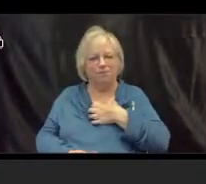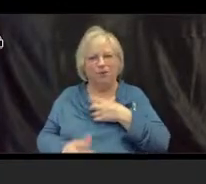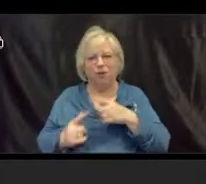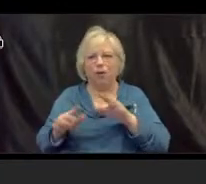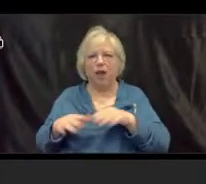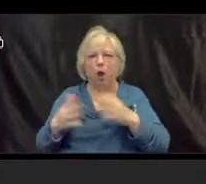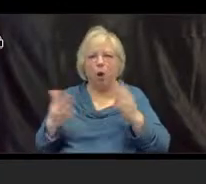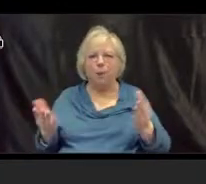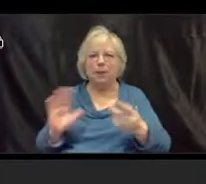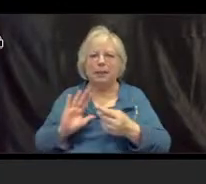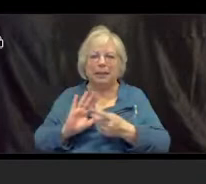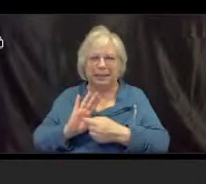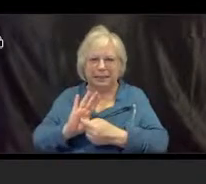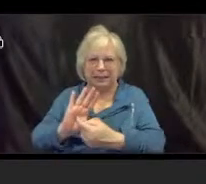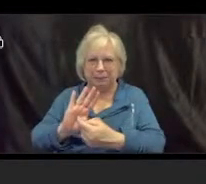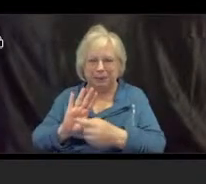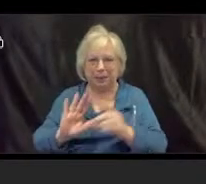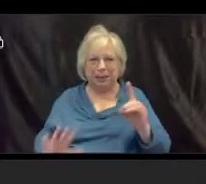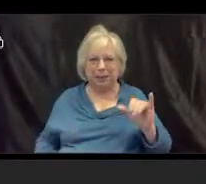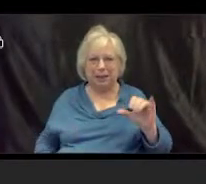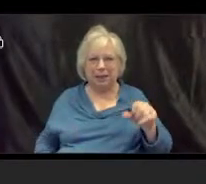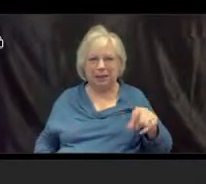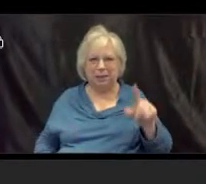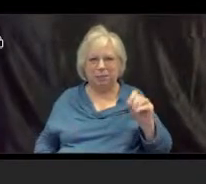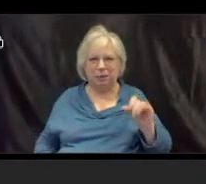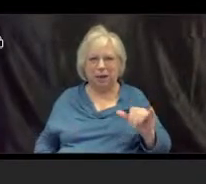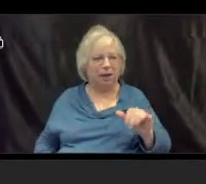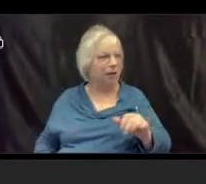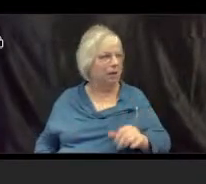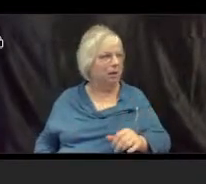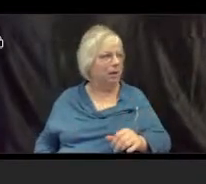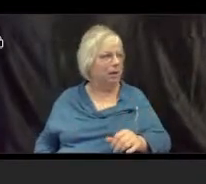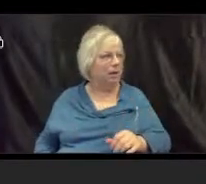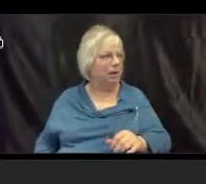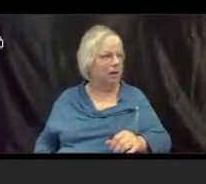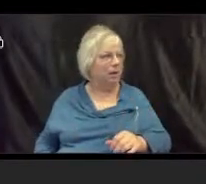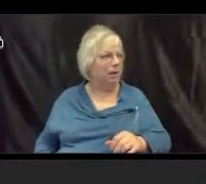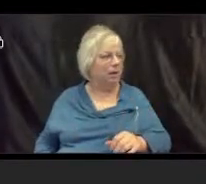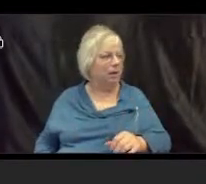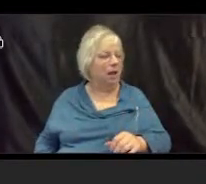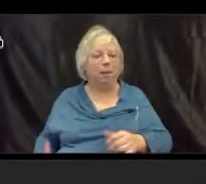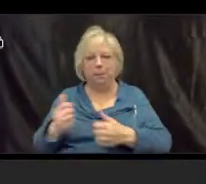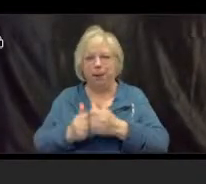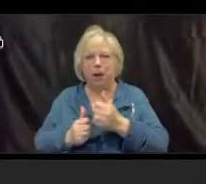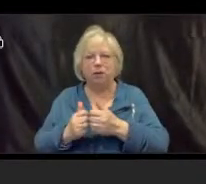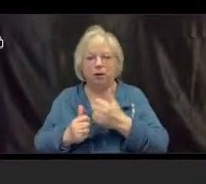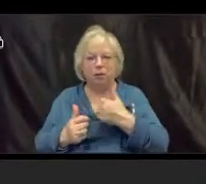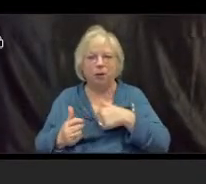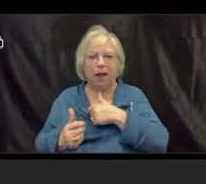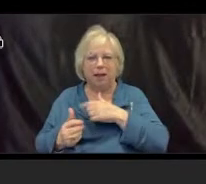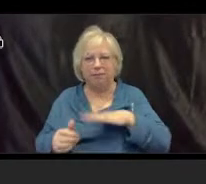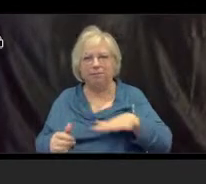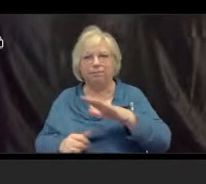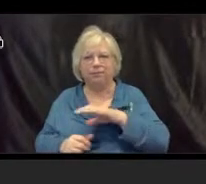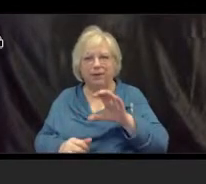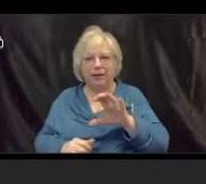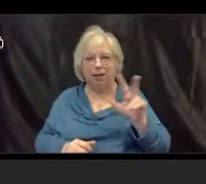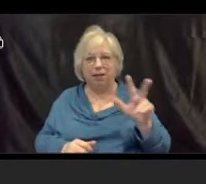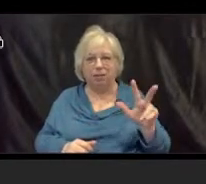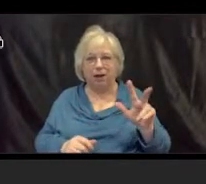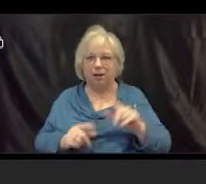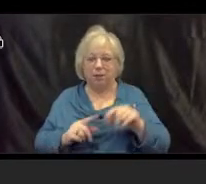open display part of that. We don't have any problem with being commercial C3, but it's